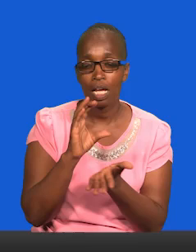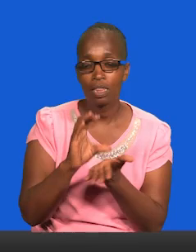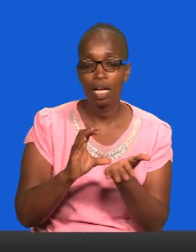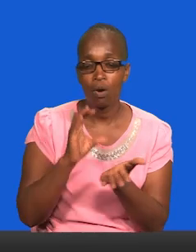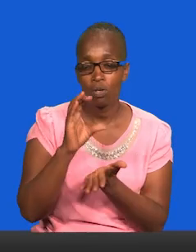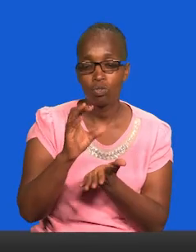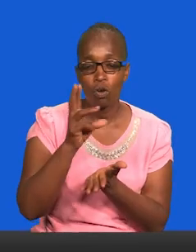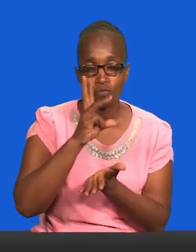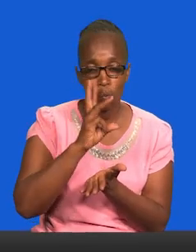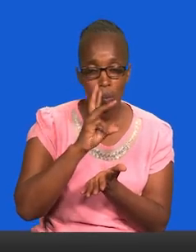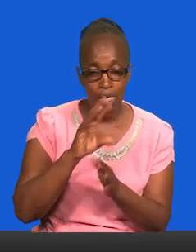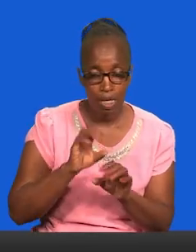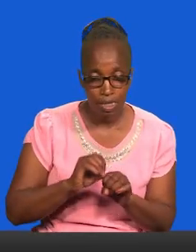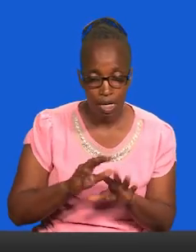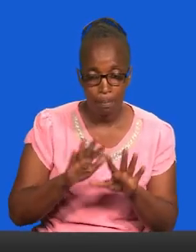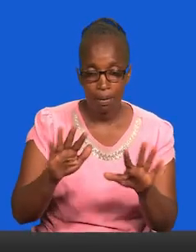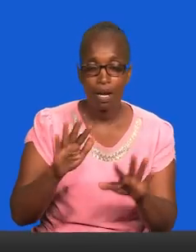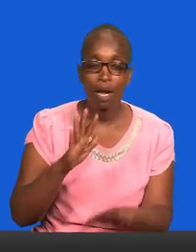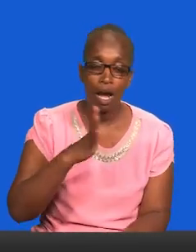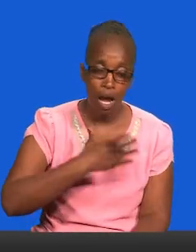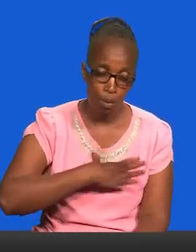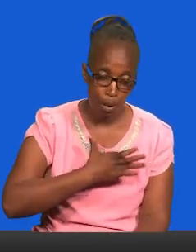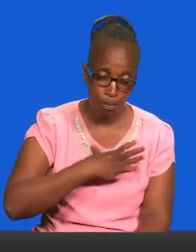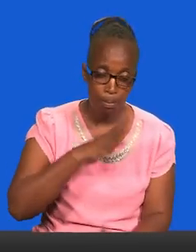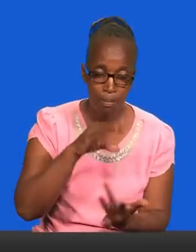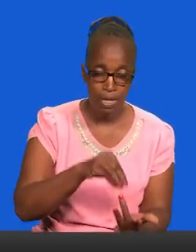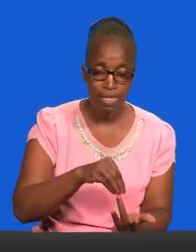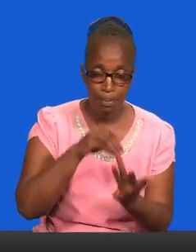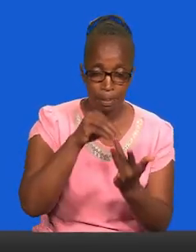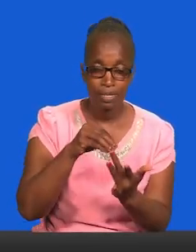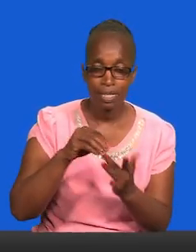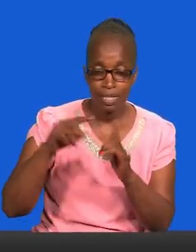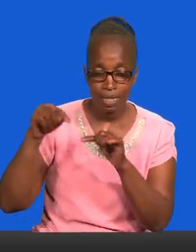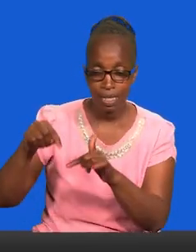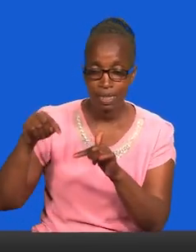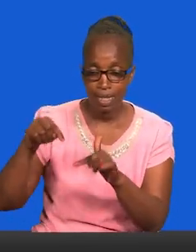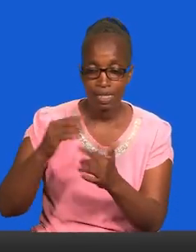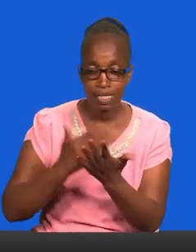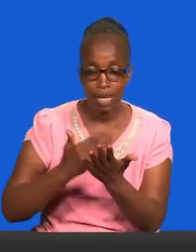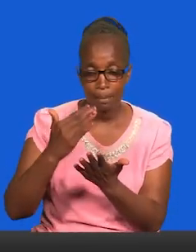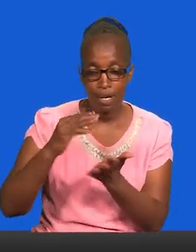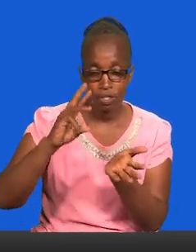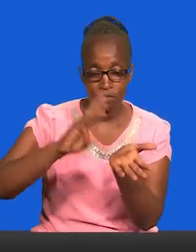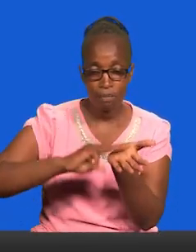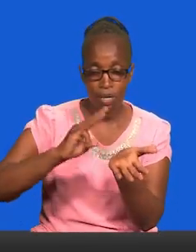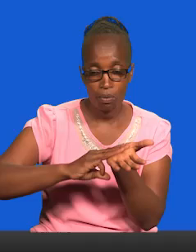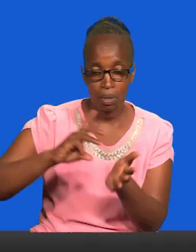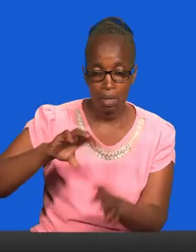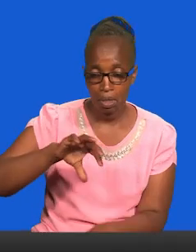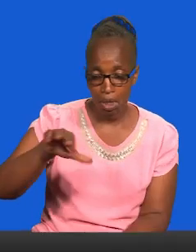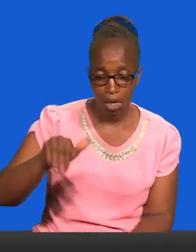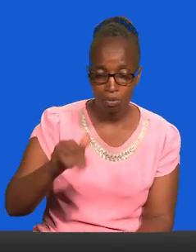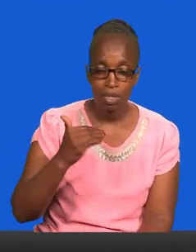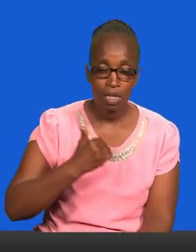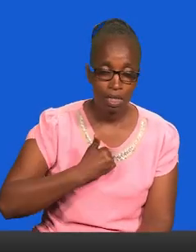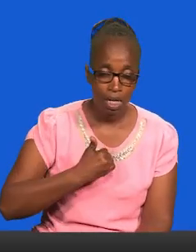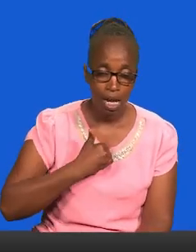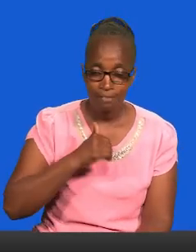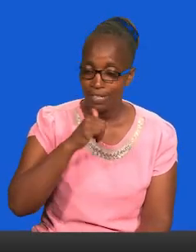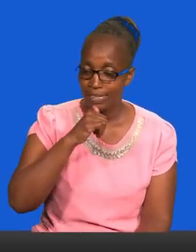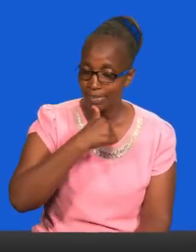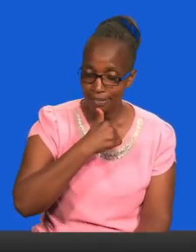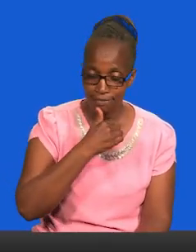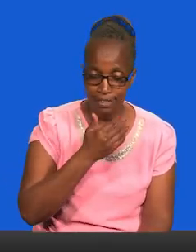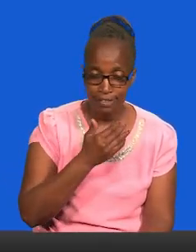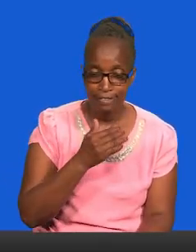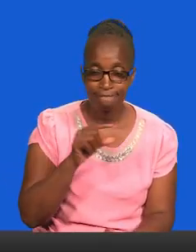water supply in this area. Our people, particularly in this part of Migori County,